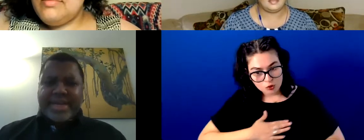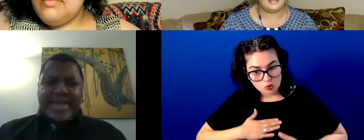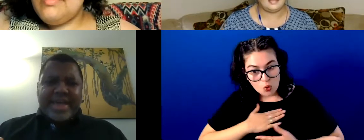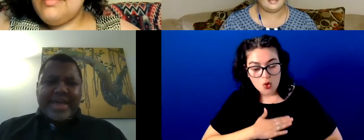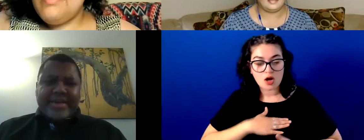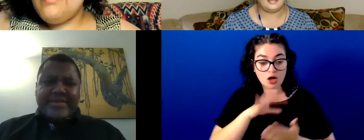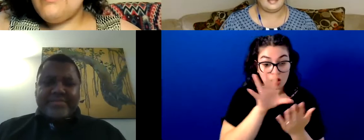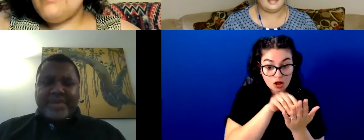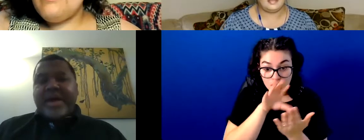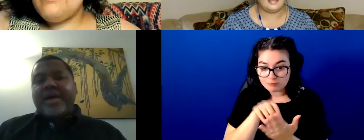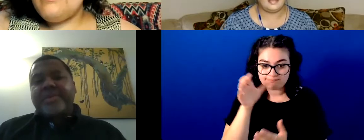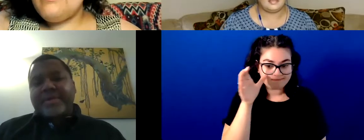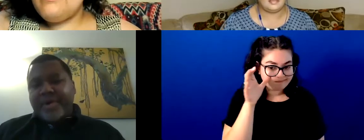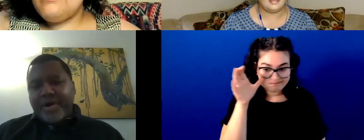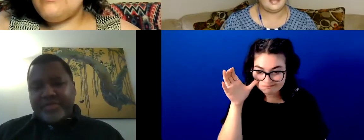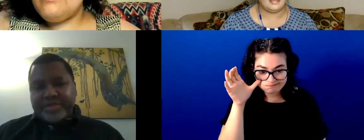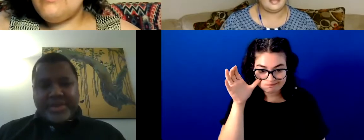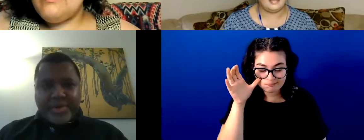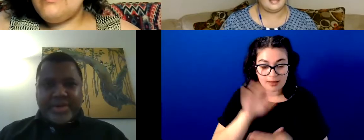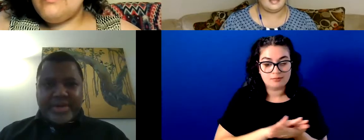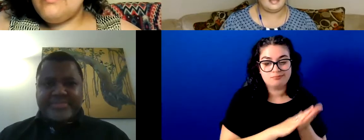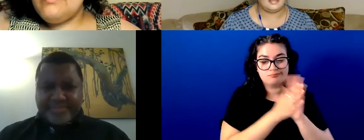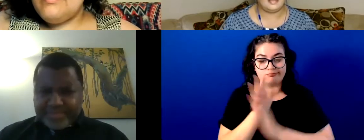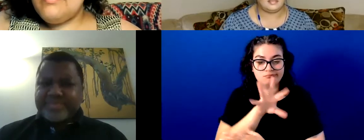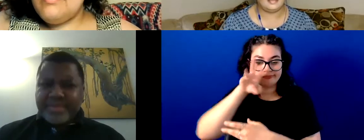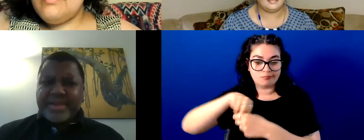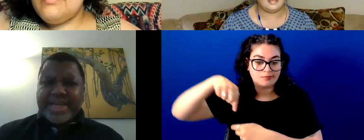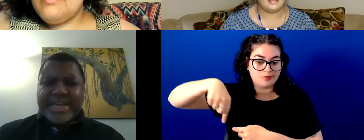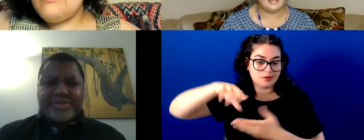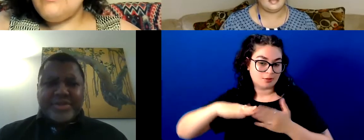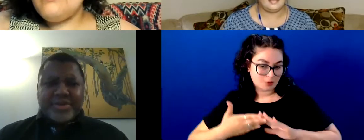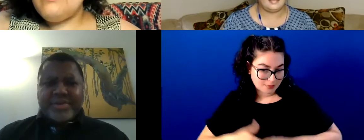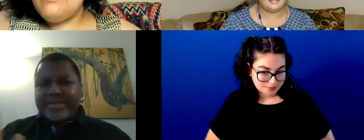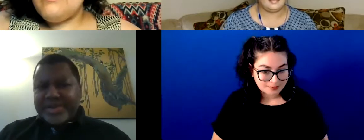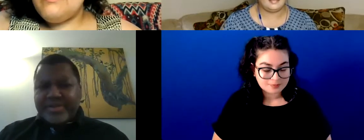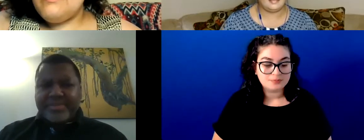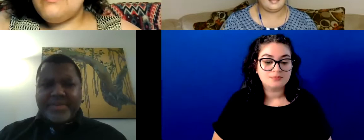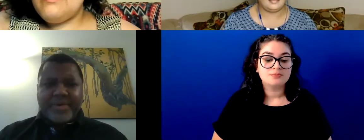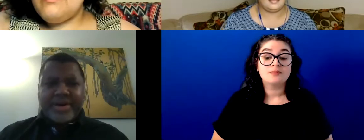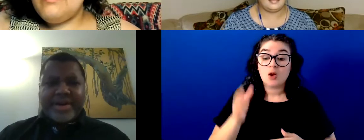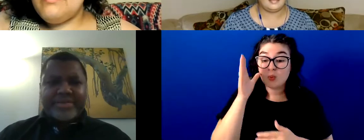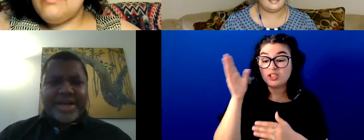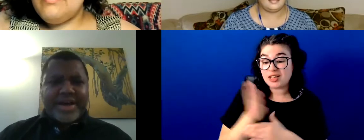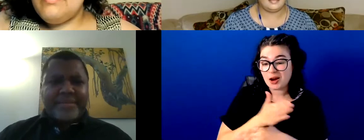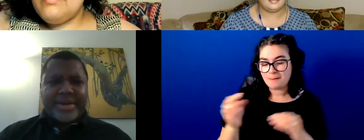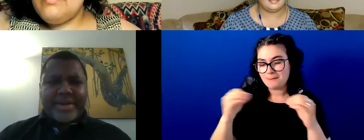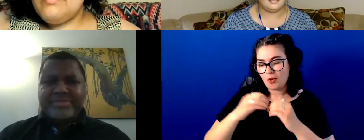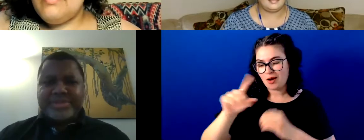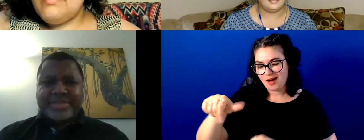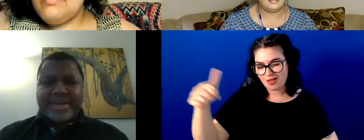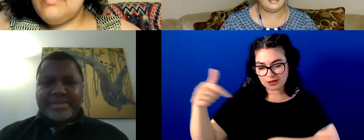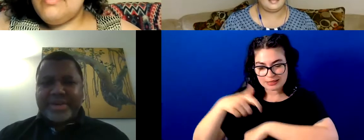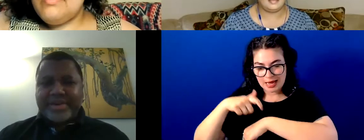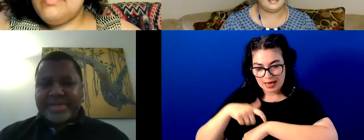learning and becoming part of this community. And so I'll share a little bit more at another time, but I'm